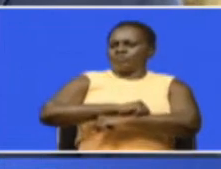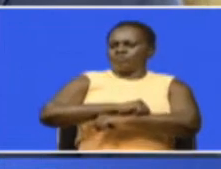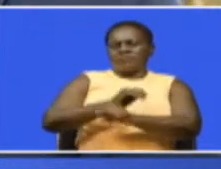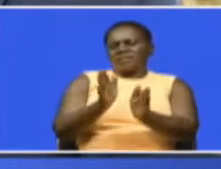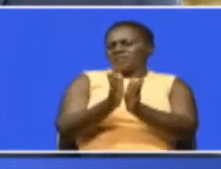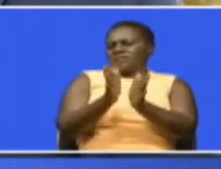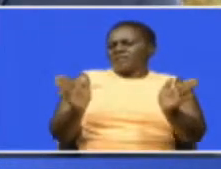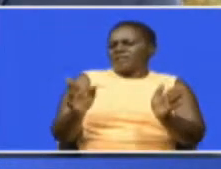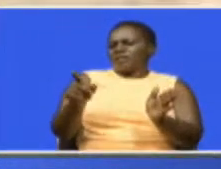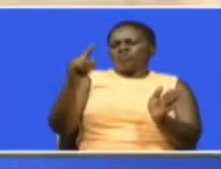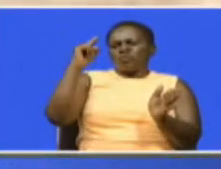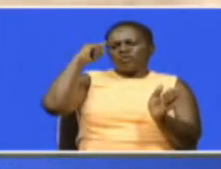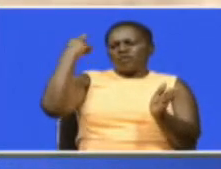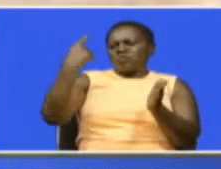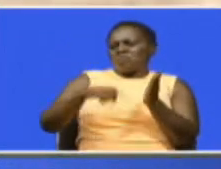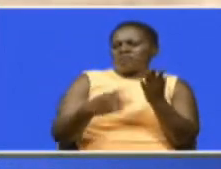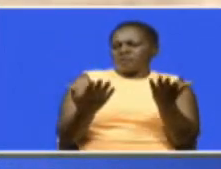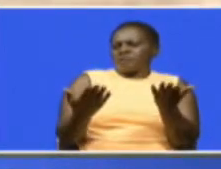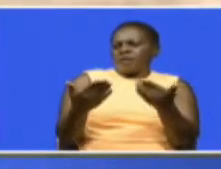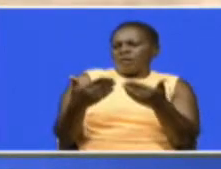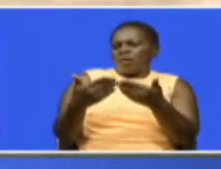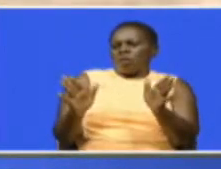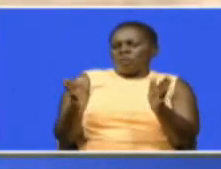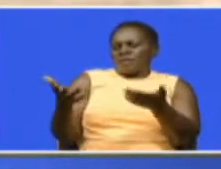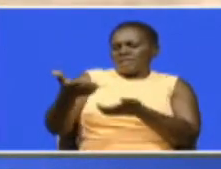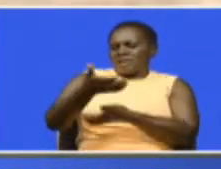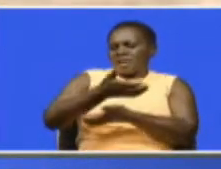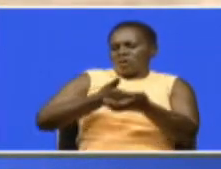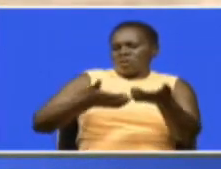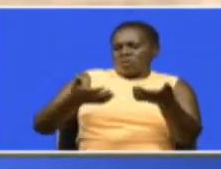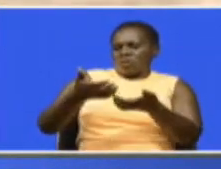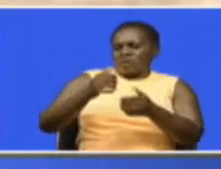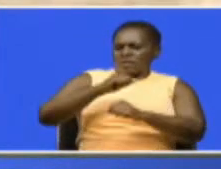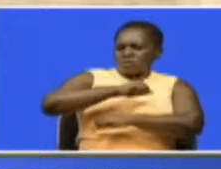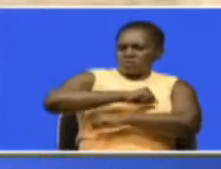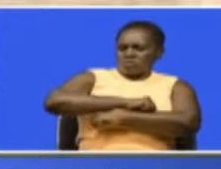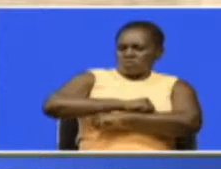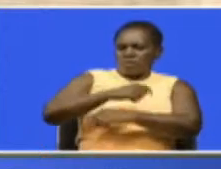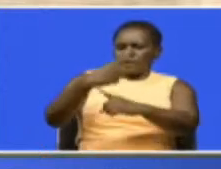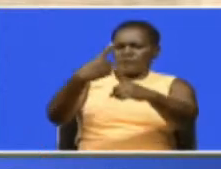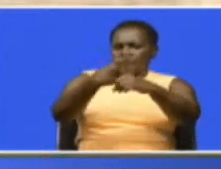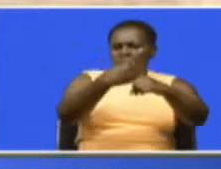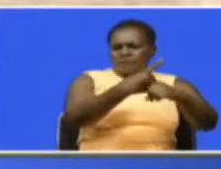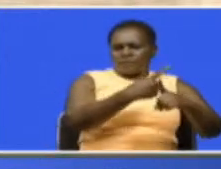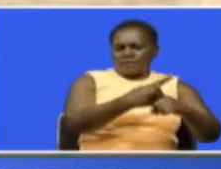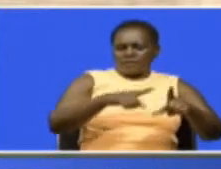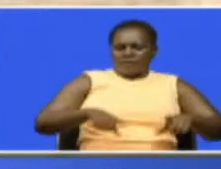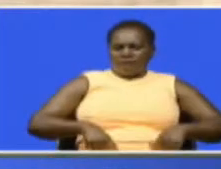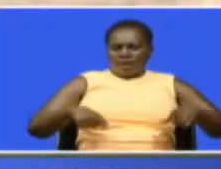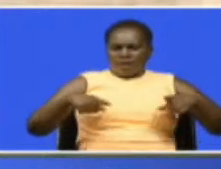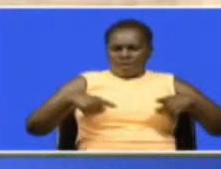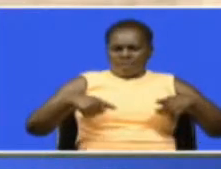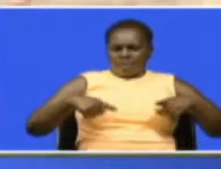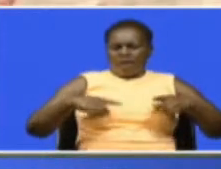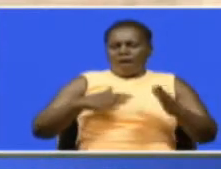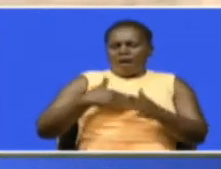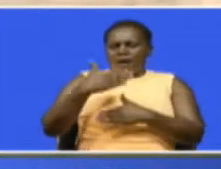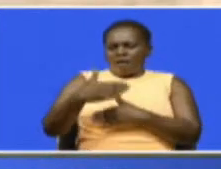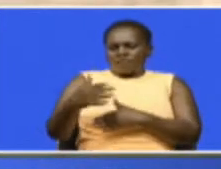generally, how you're looking at how we've gone about the reopening of the economy and schools and various aspects of our lives